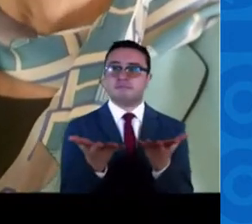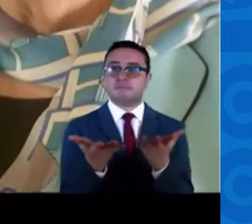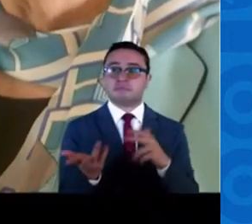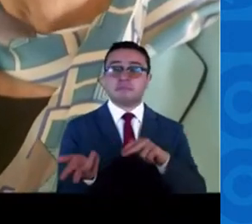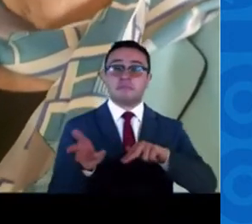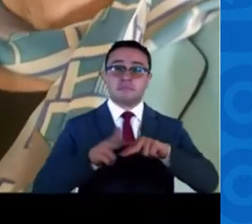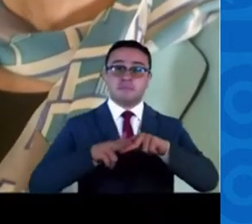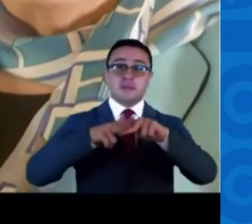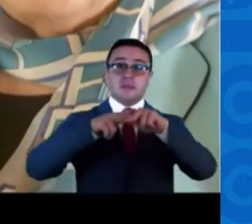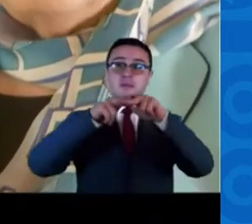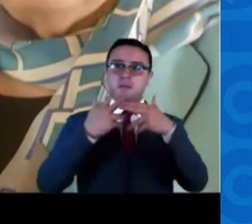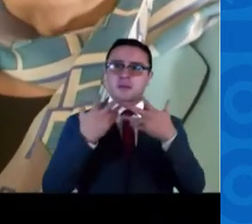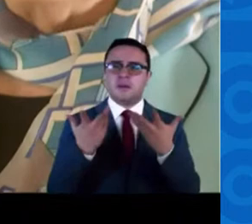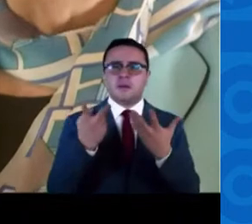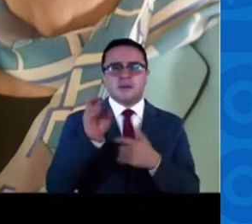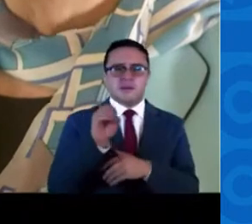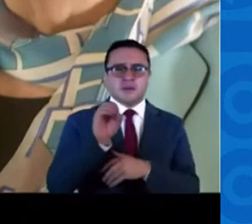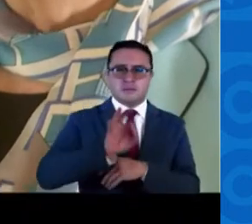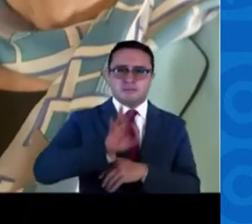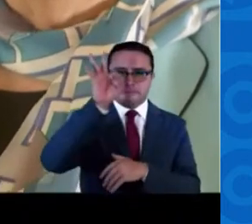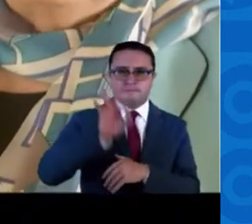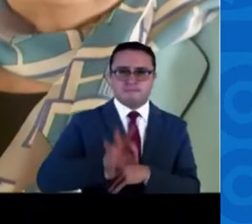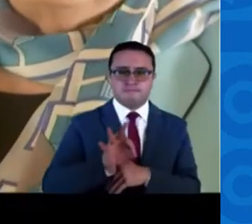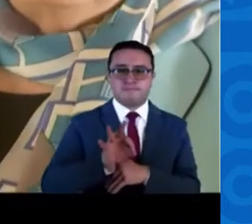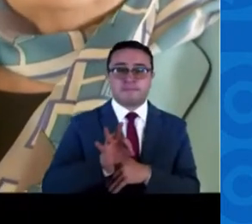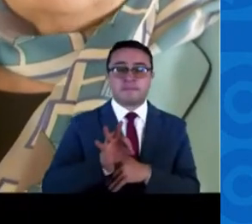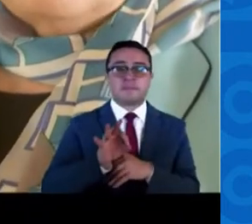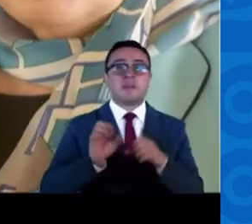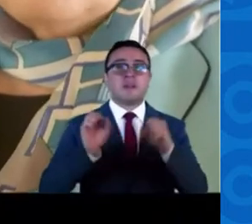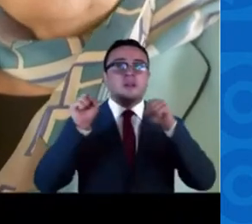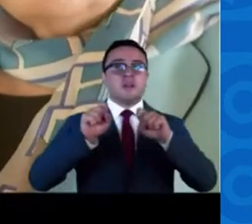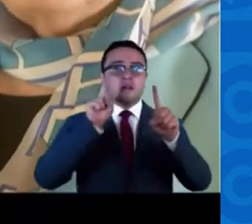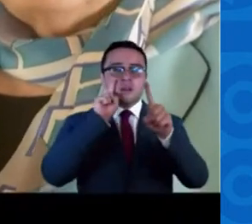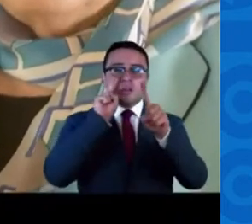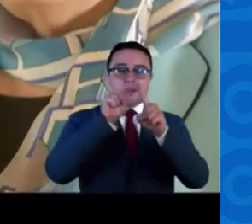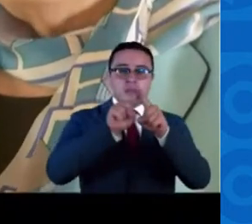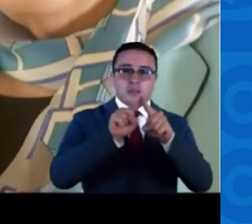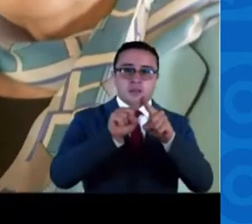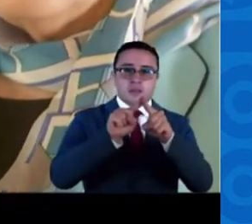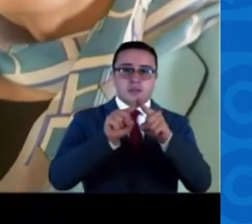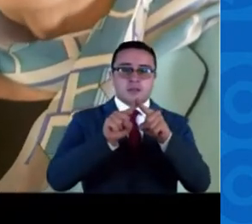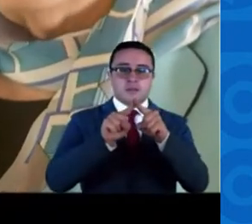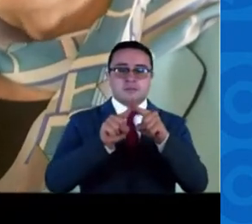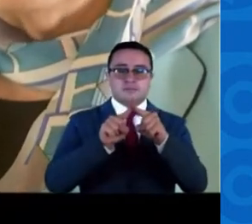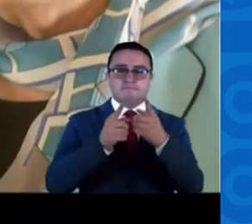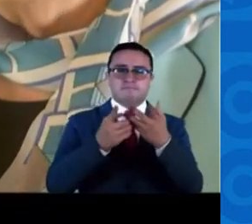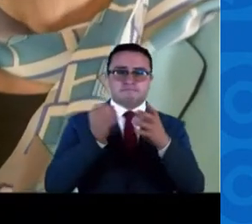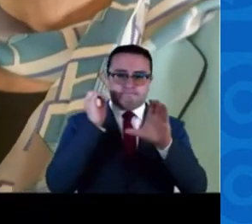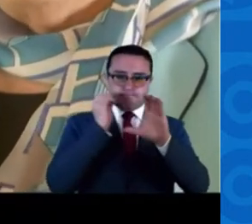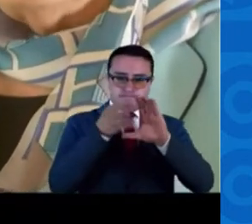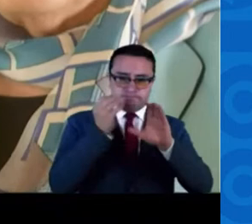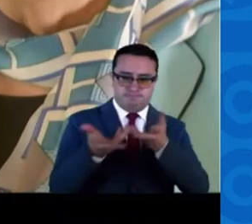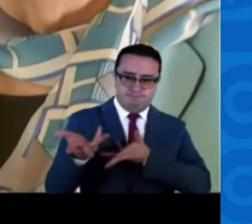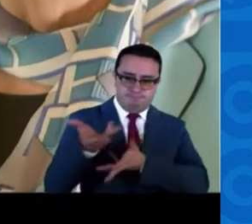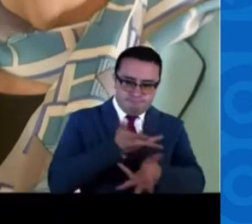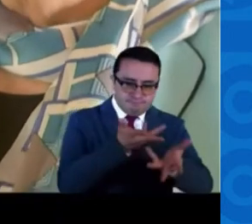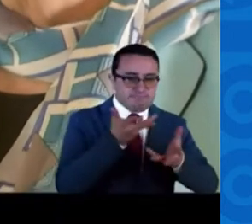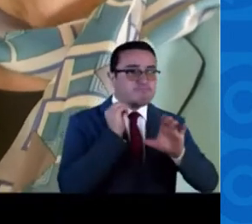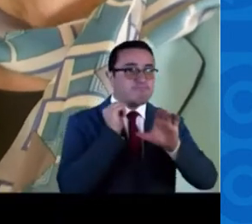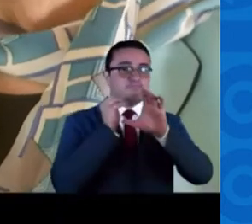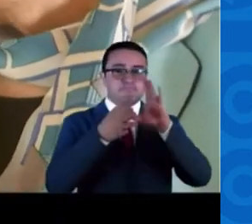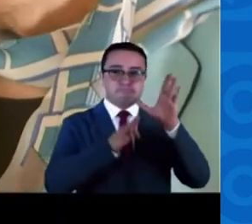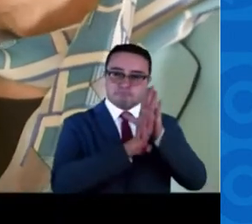productive agricultural sectors, to increase the loans by 20% so that